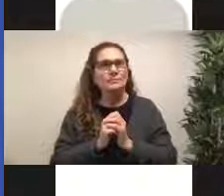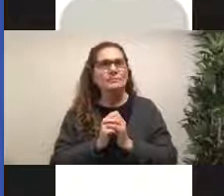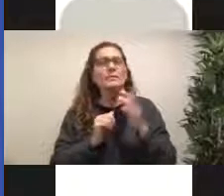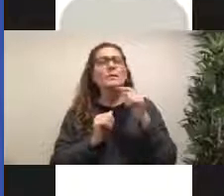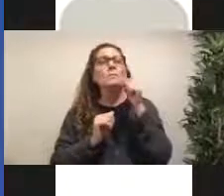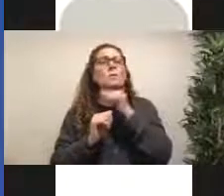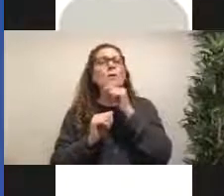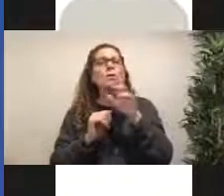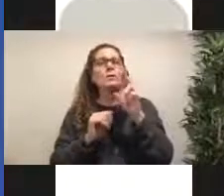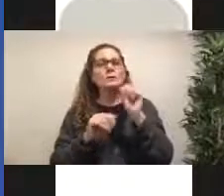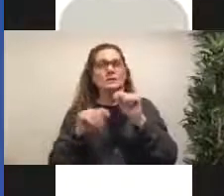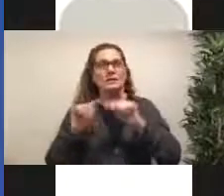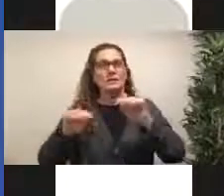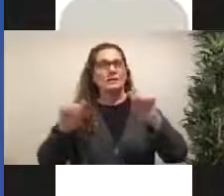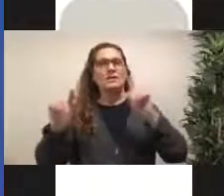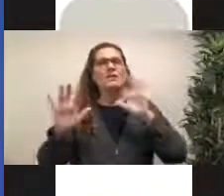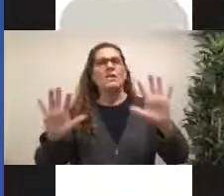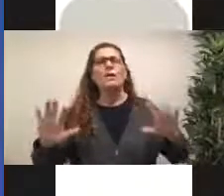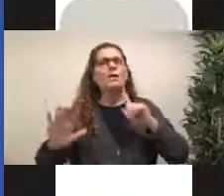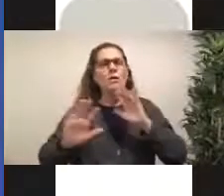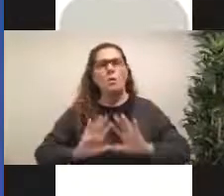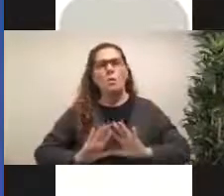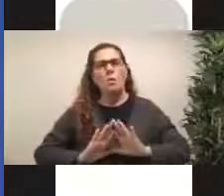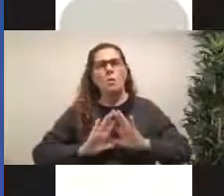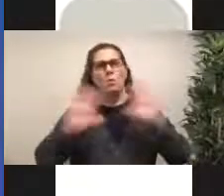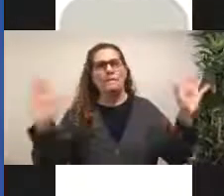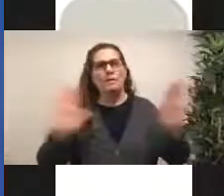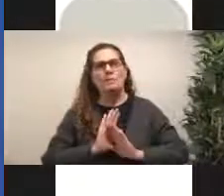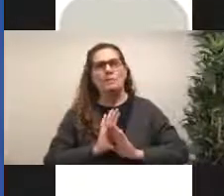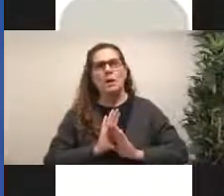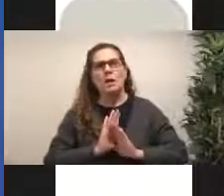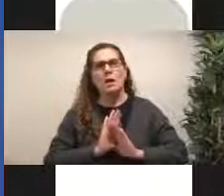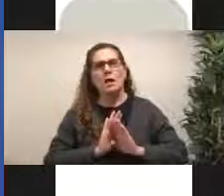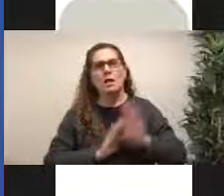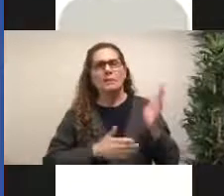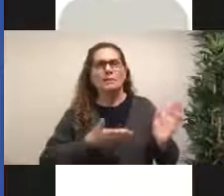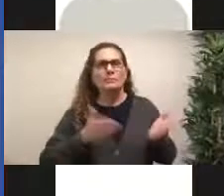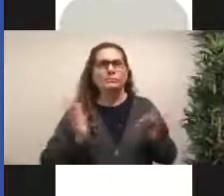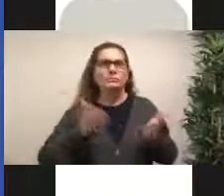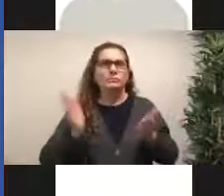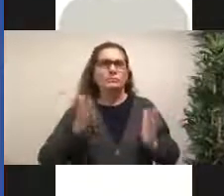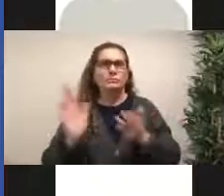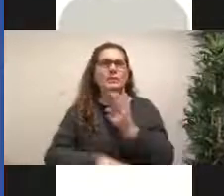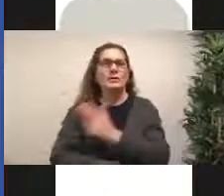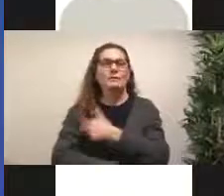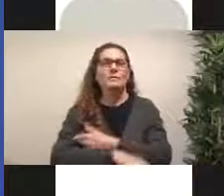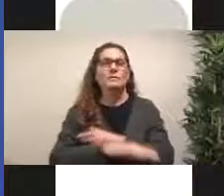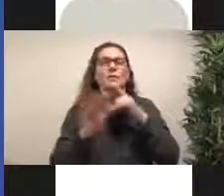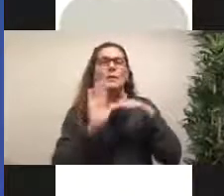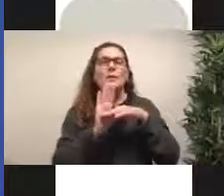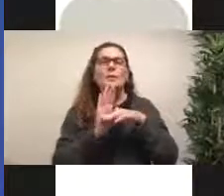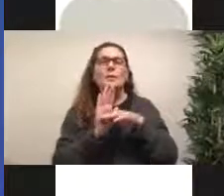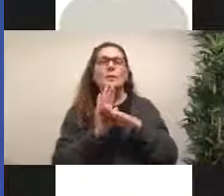in Milwaukee just last week. So again, we're dealing with the COVID-19 pandemic, but there is also what we would call the